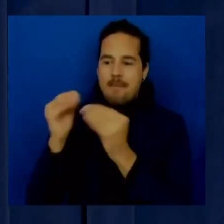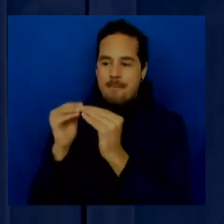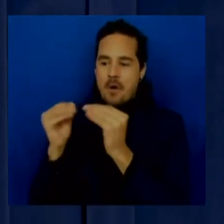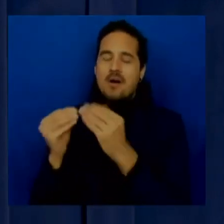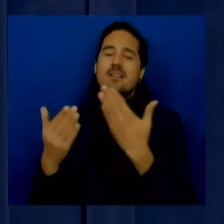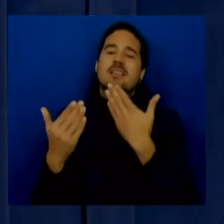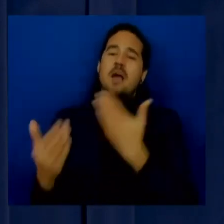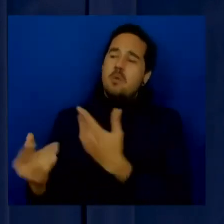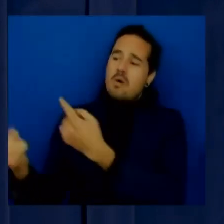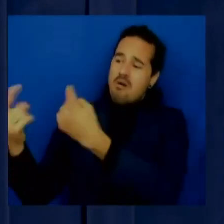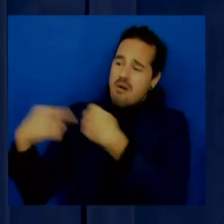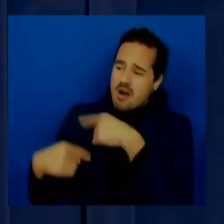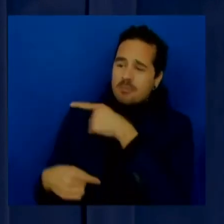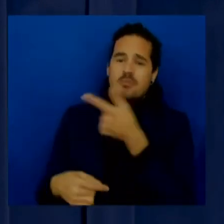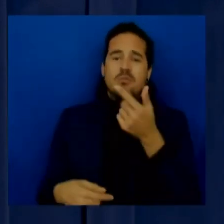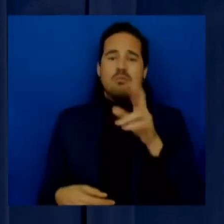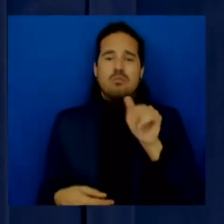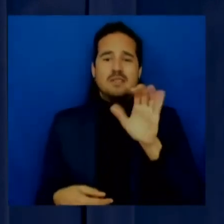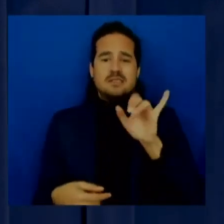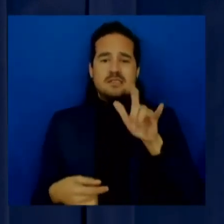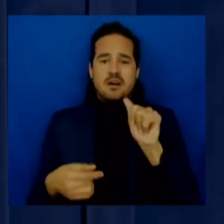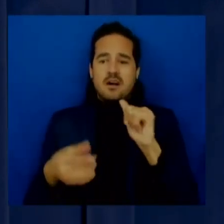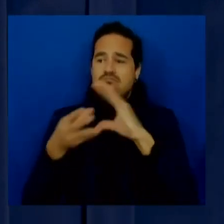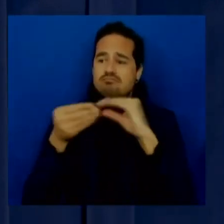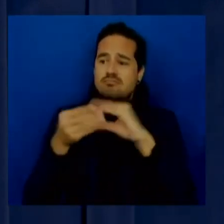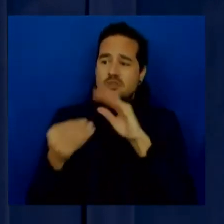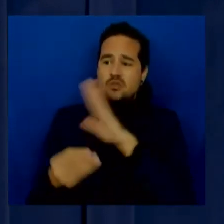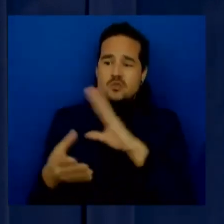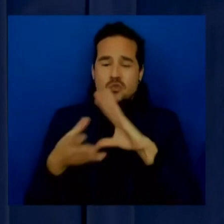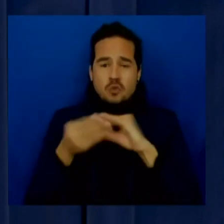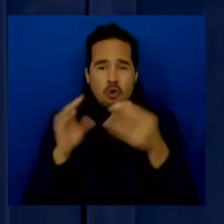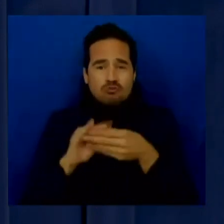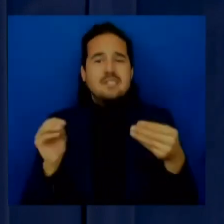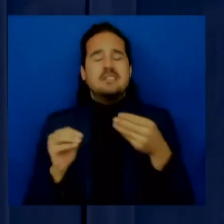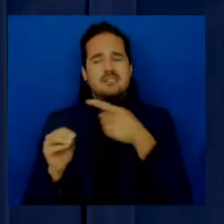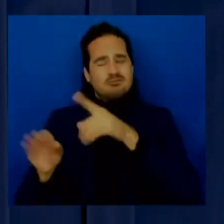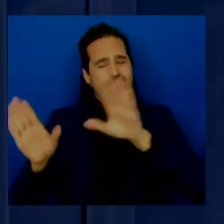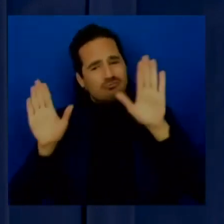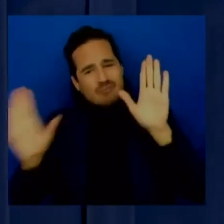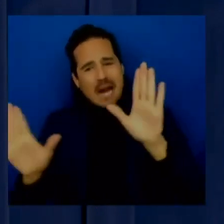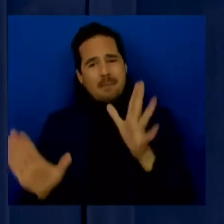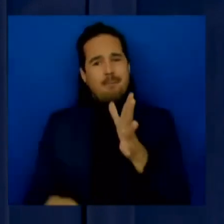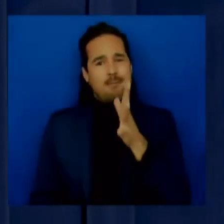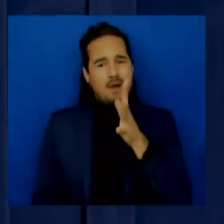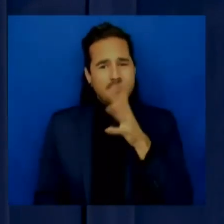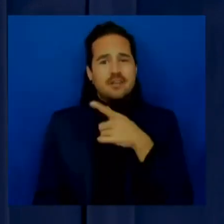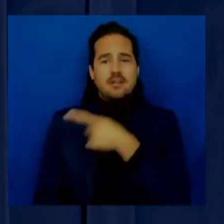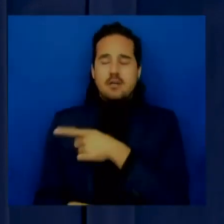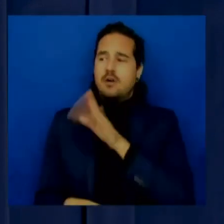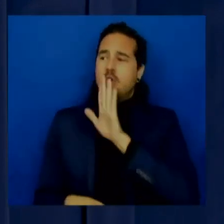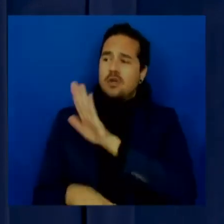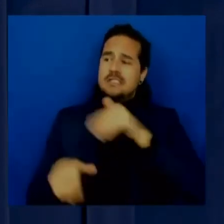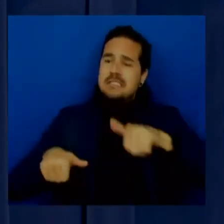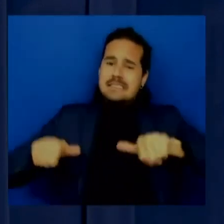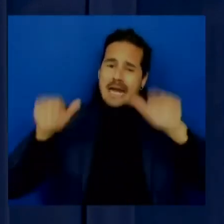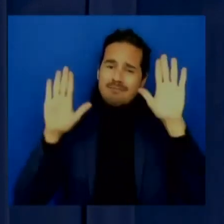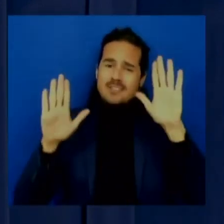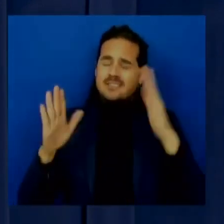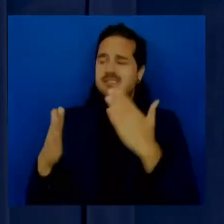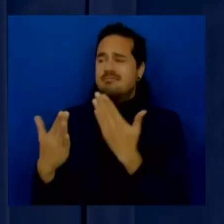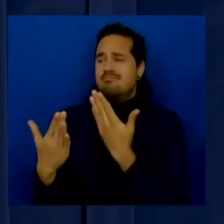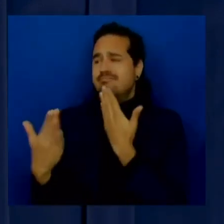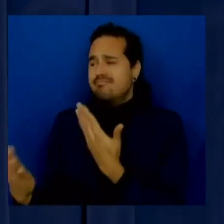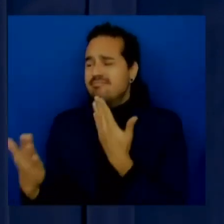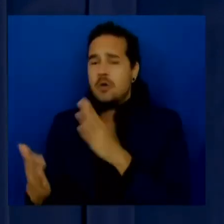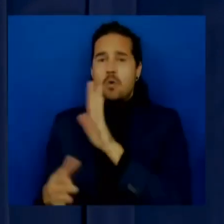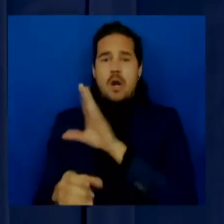mother, and thank you for your sacrifice and commitment to them, which is exampled in your words.